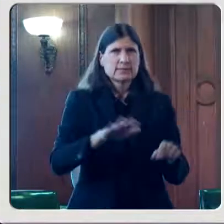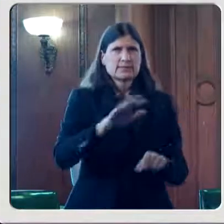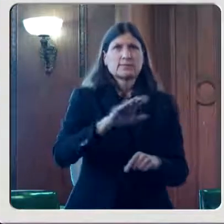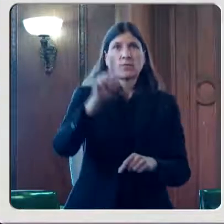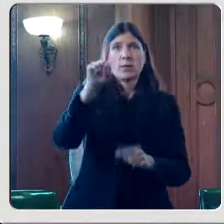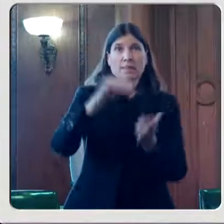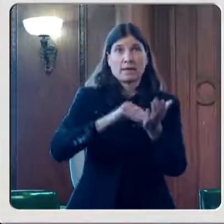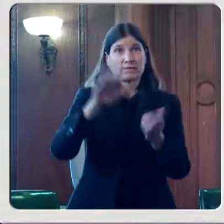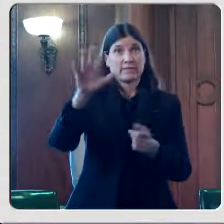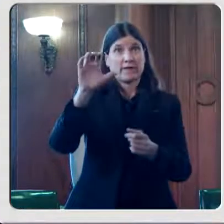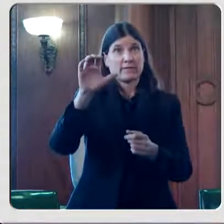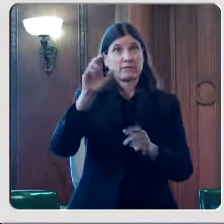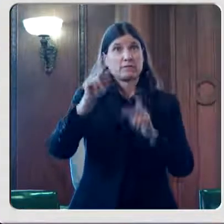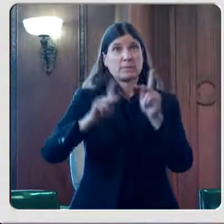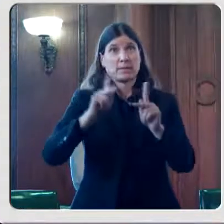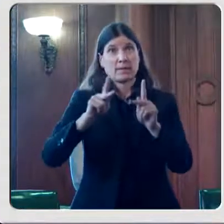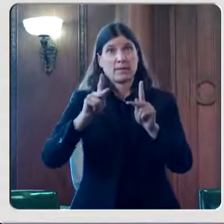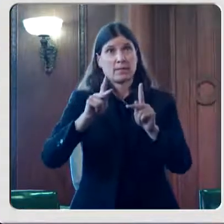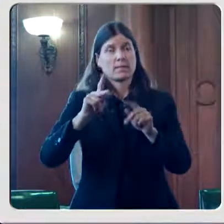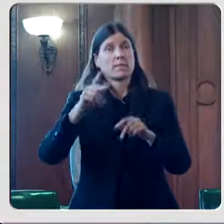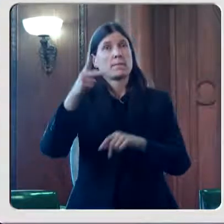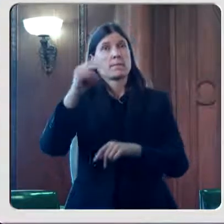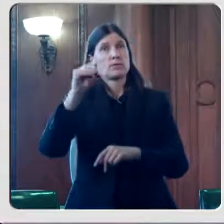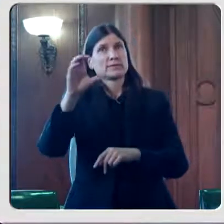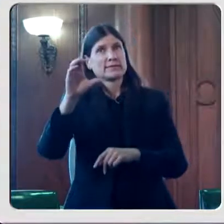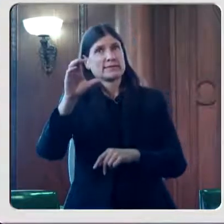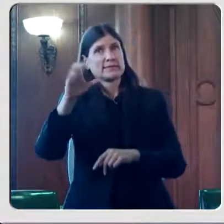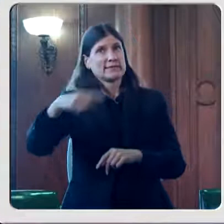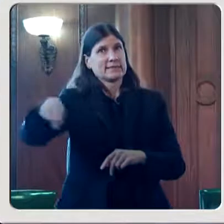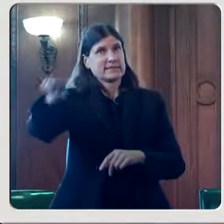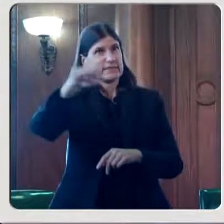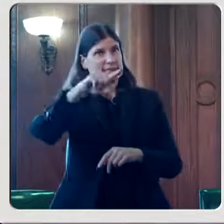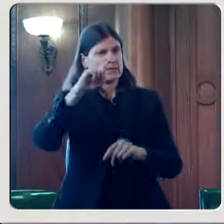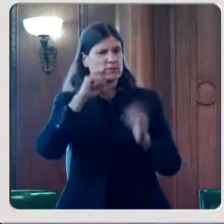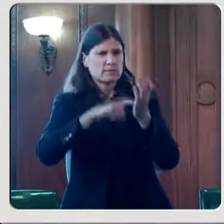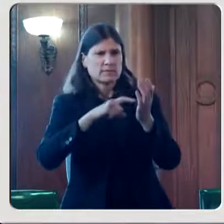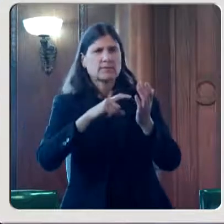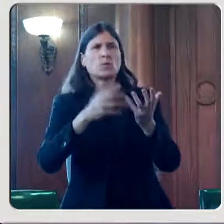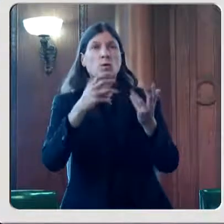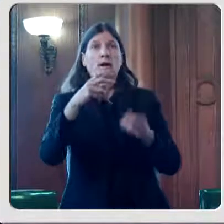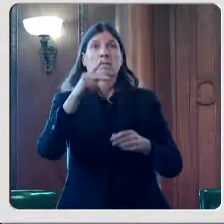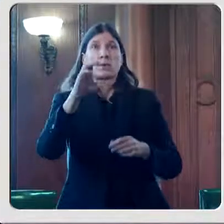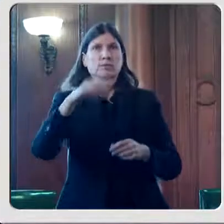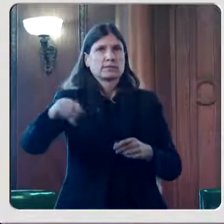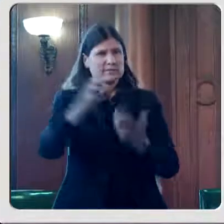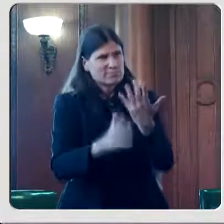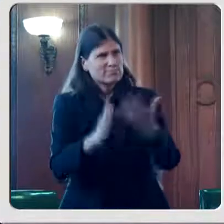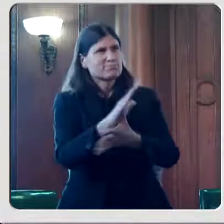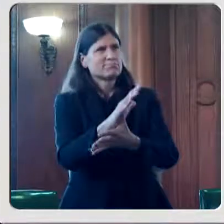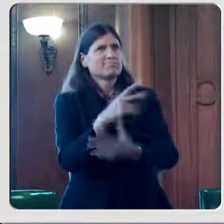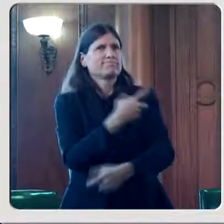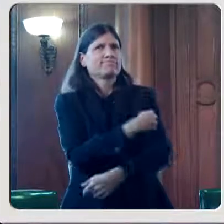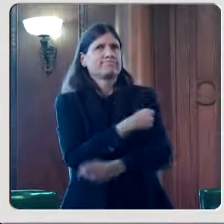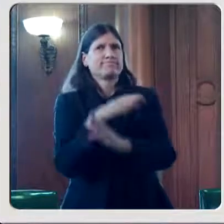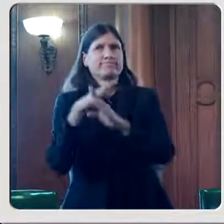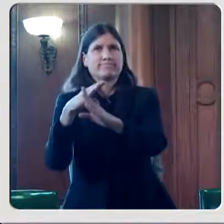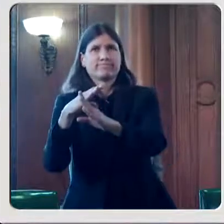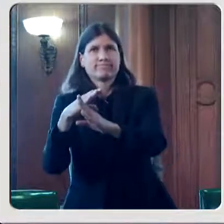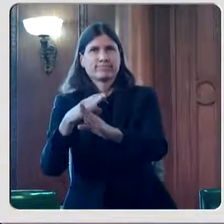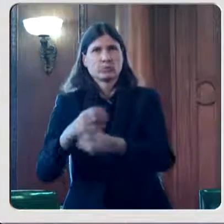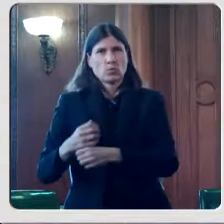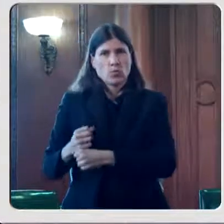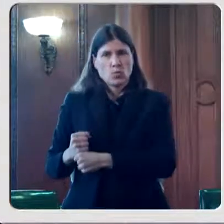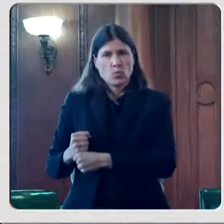number of efforts, including the VAX Force of Commissioner Colton Harris around special messaging